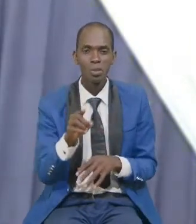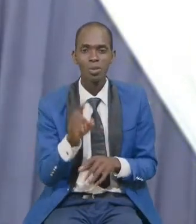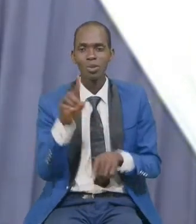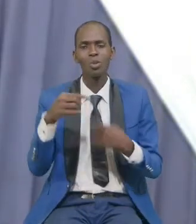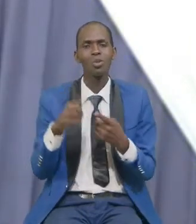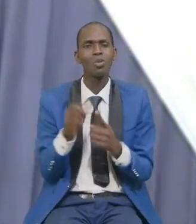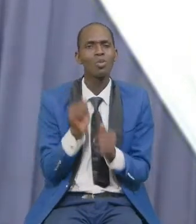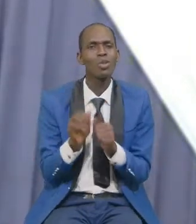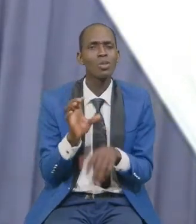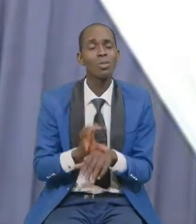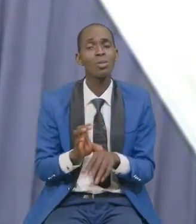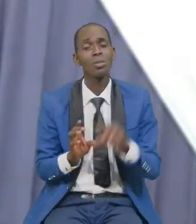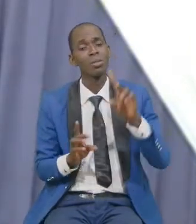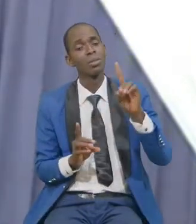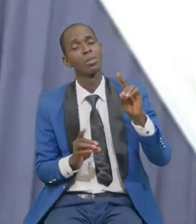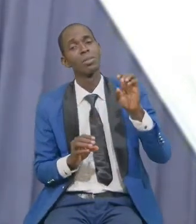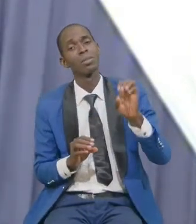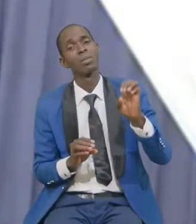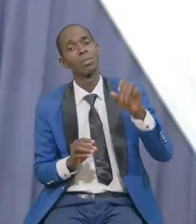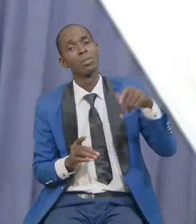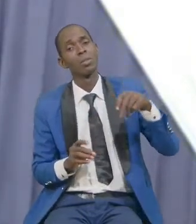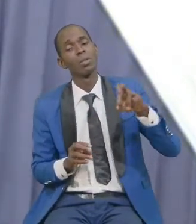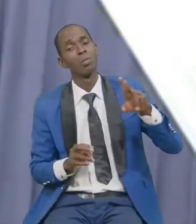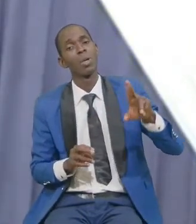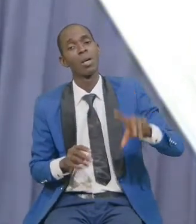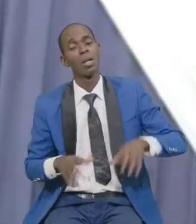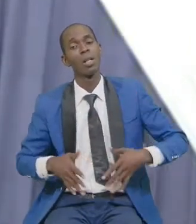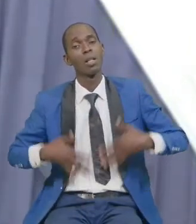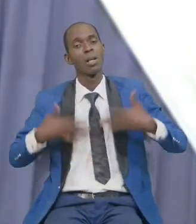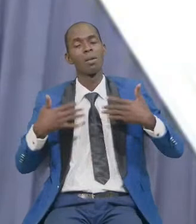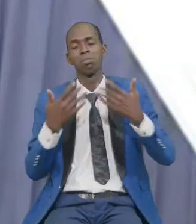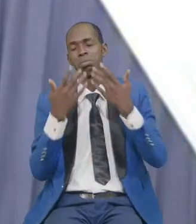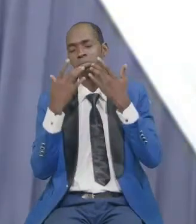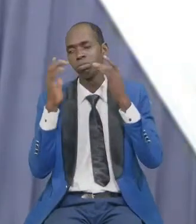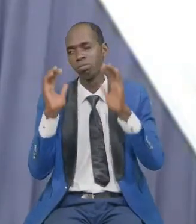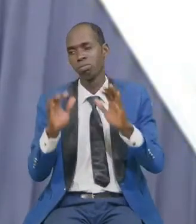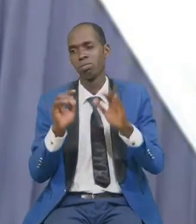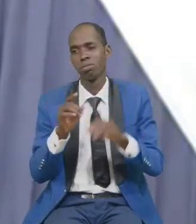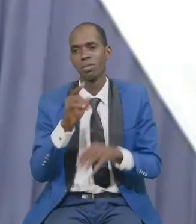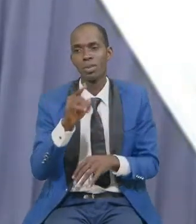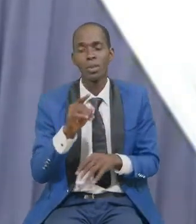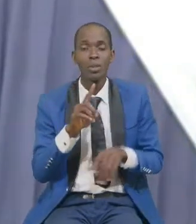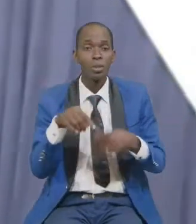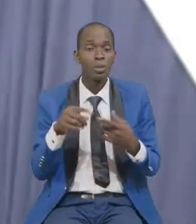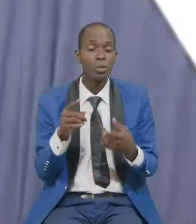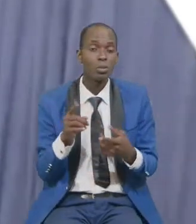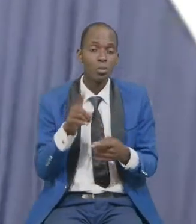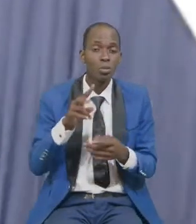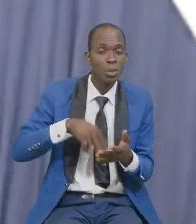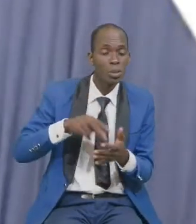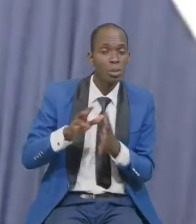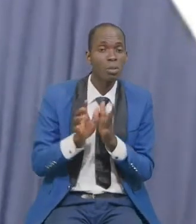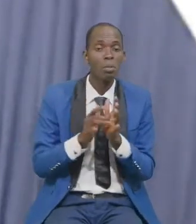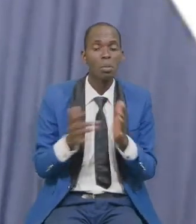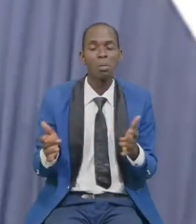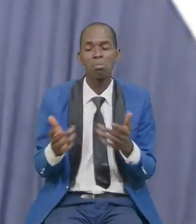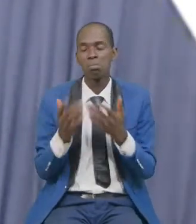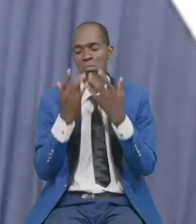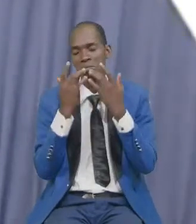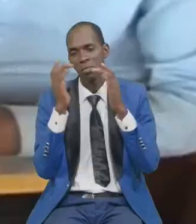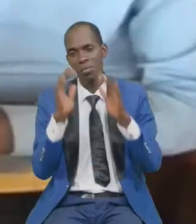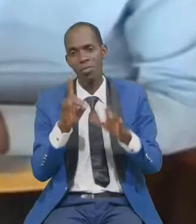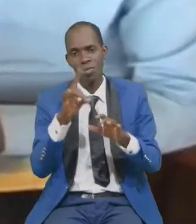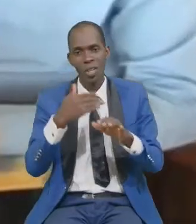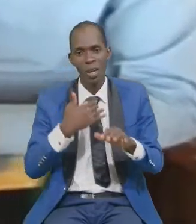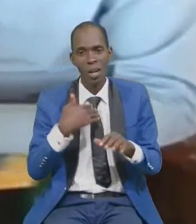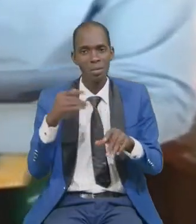fun of you. You read the Bible, they make fun of you. You tie scarf, they make fun